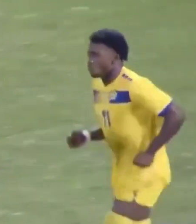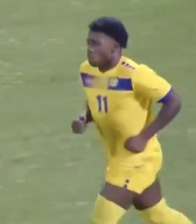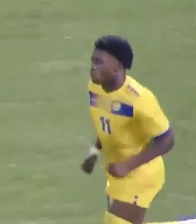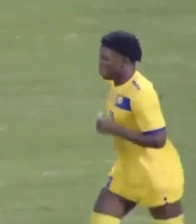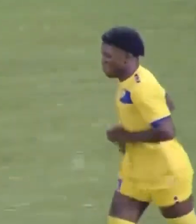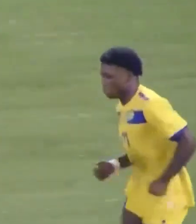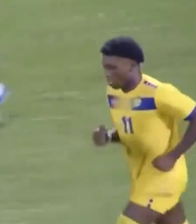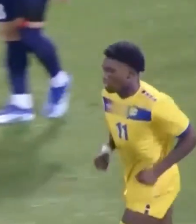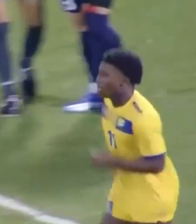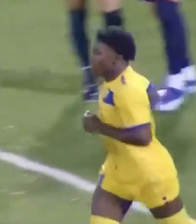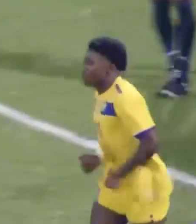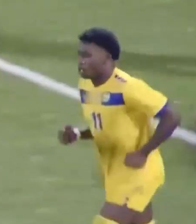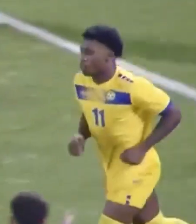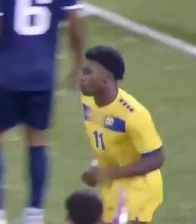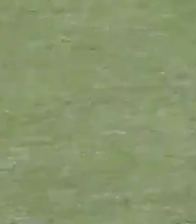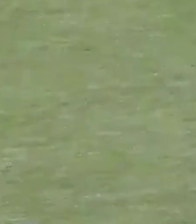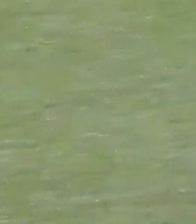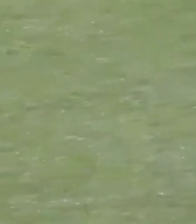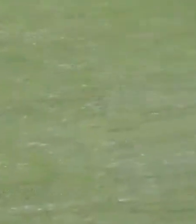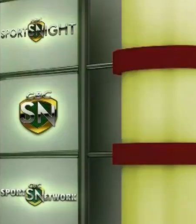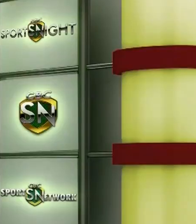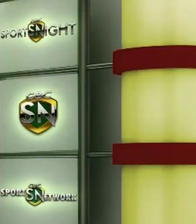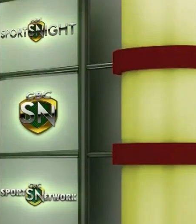result. Gale has a brace.